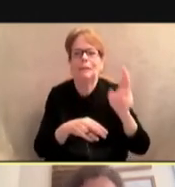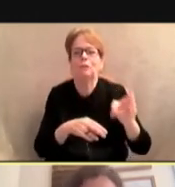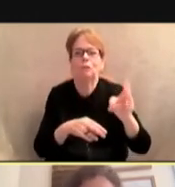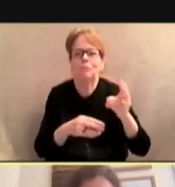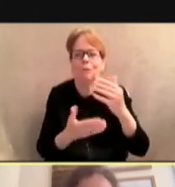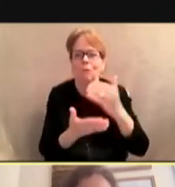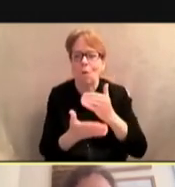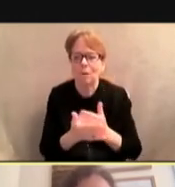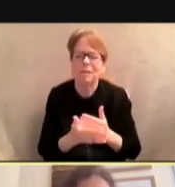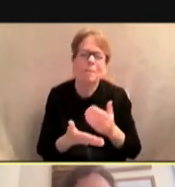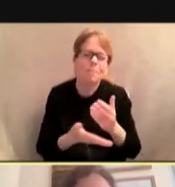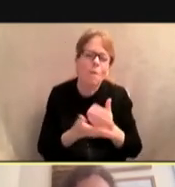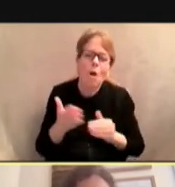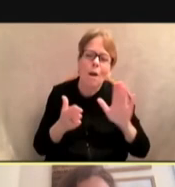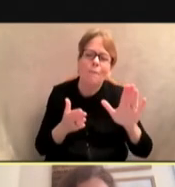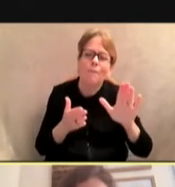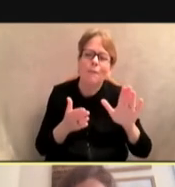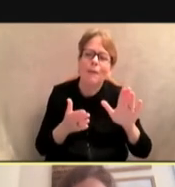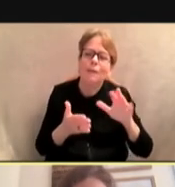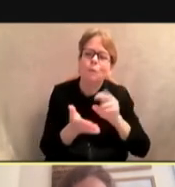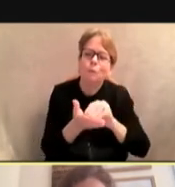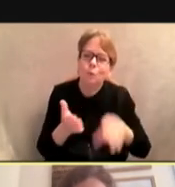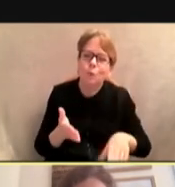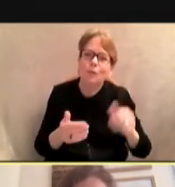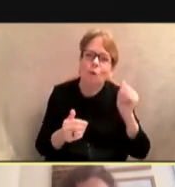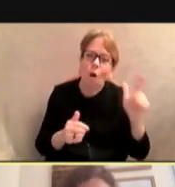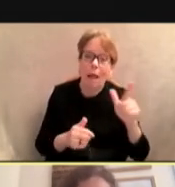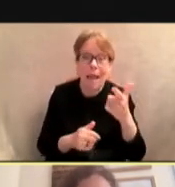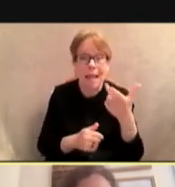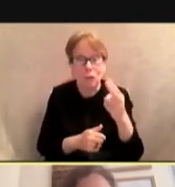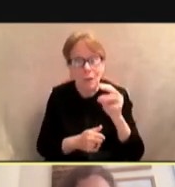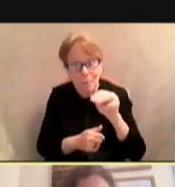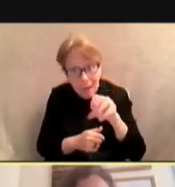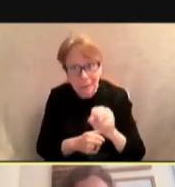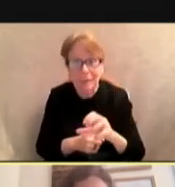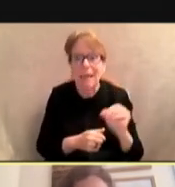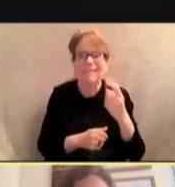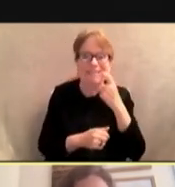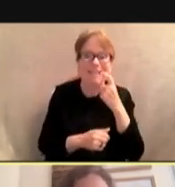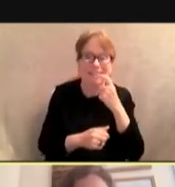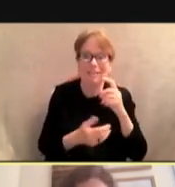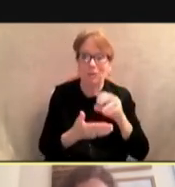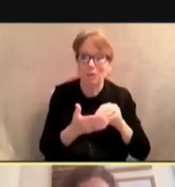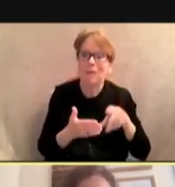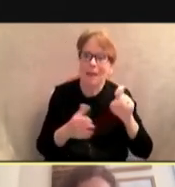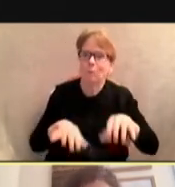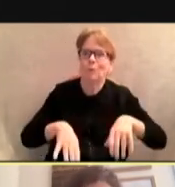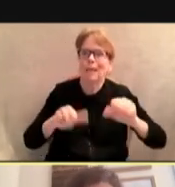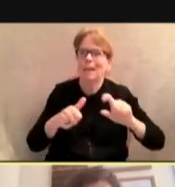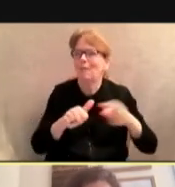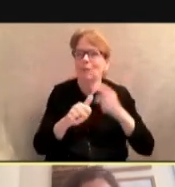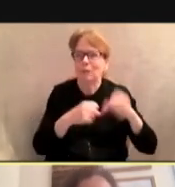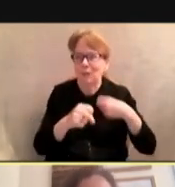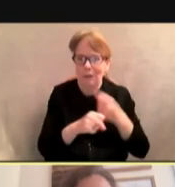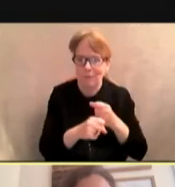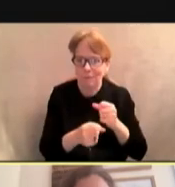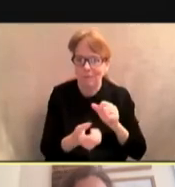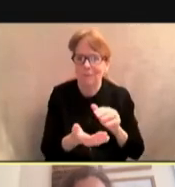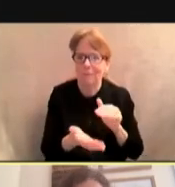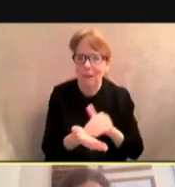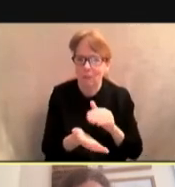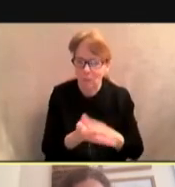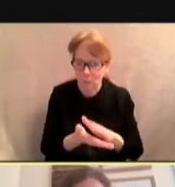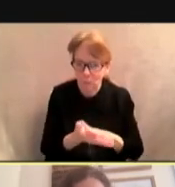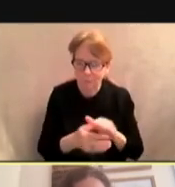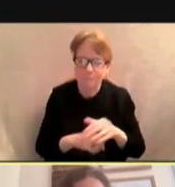early clinical work that all HMS and HSDM students receive during their first year of medical school. The goal of